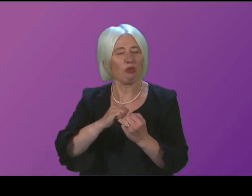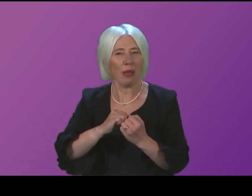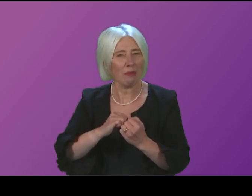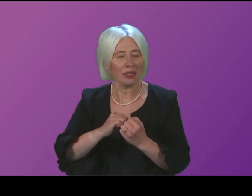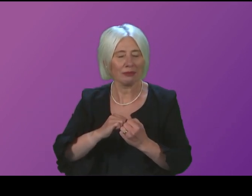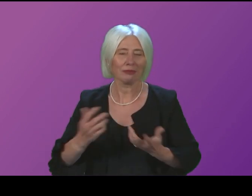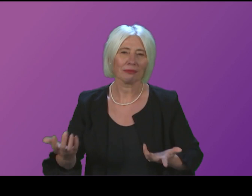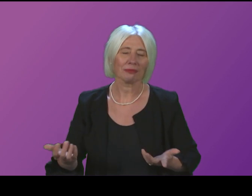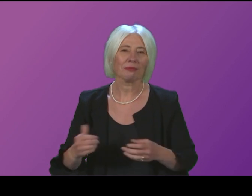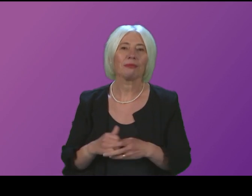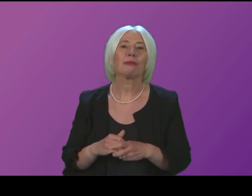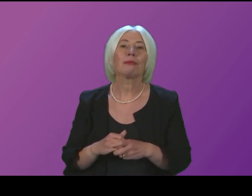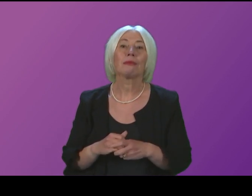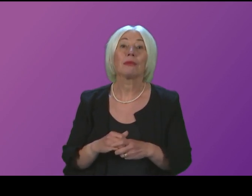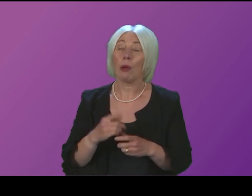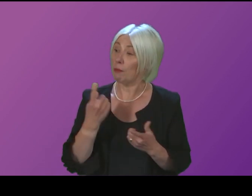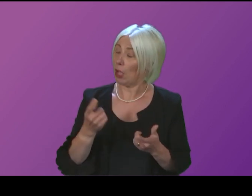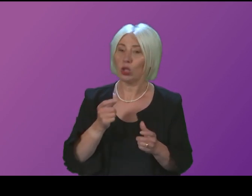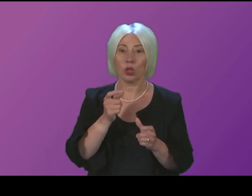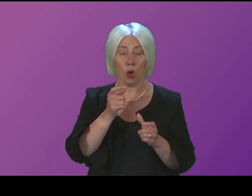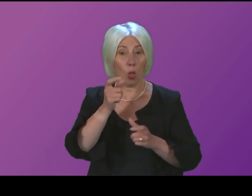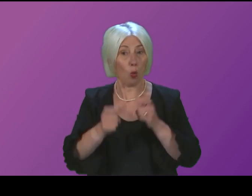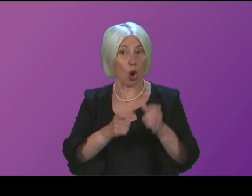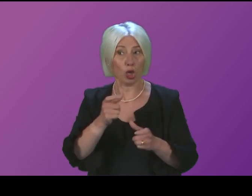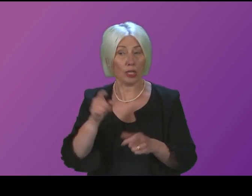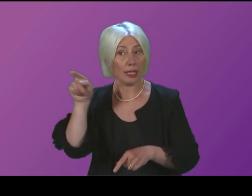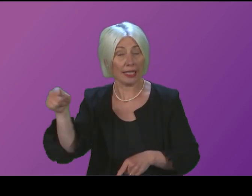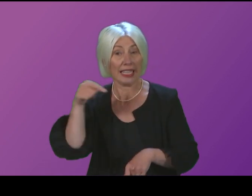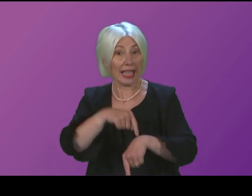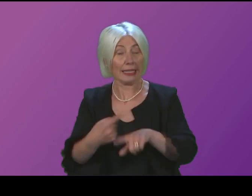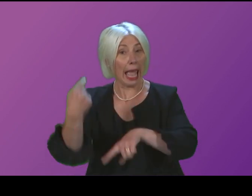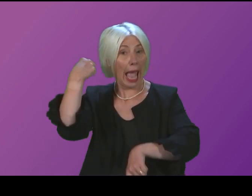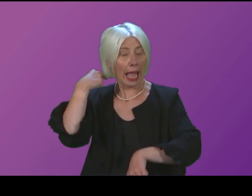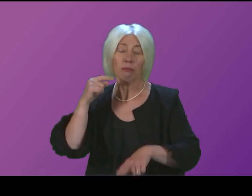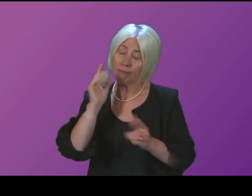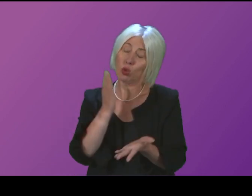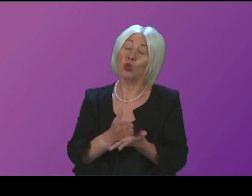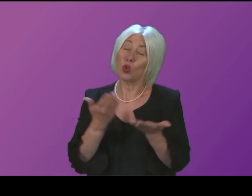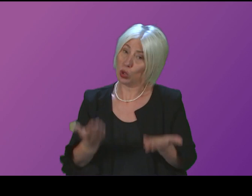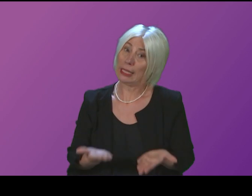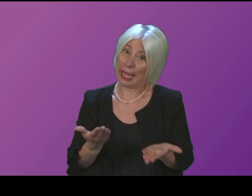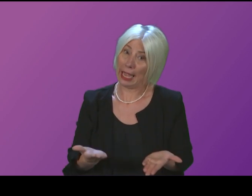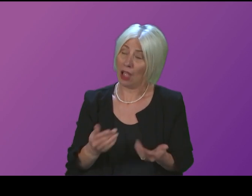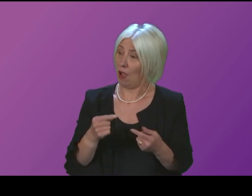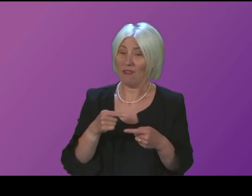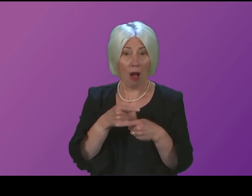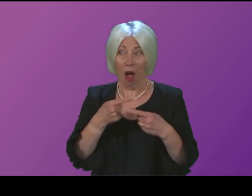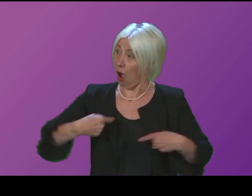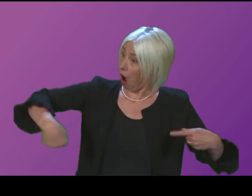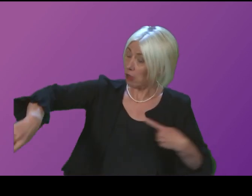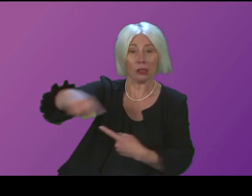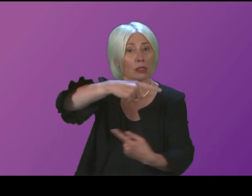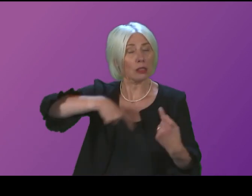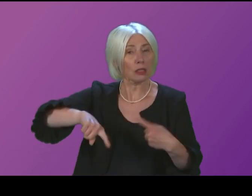addressing. Those words are just as true for us today. Most of us simply do